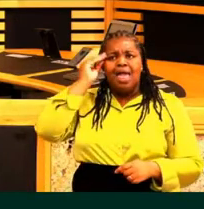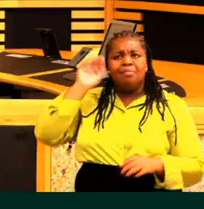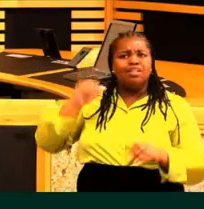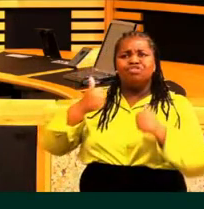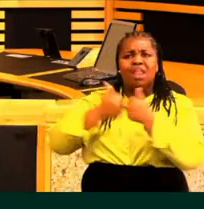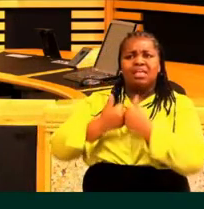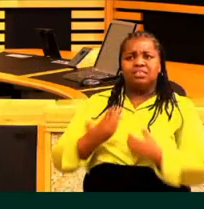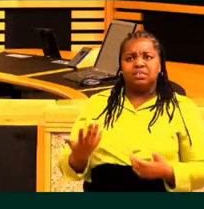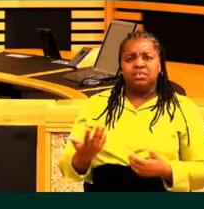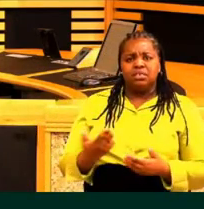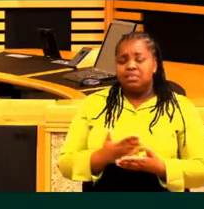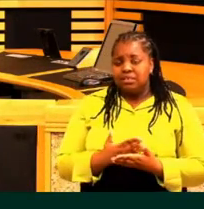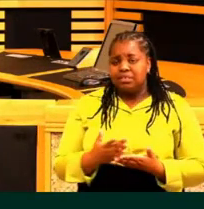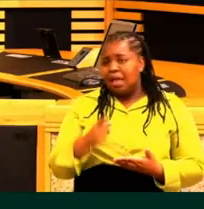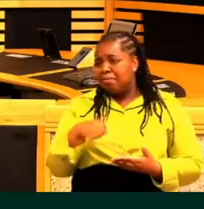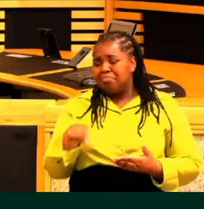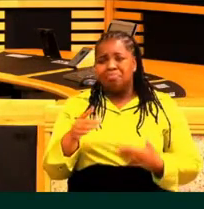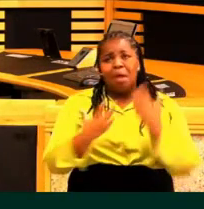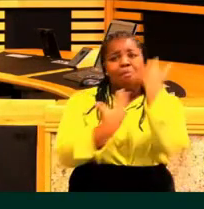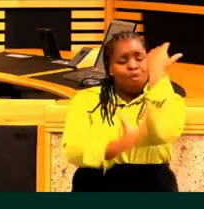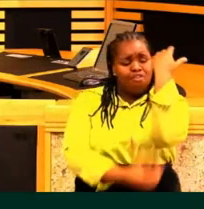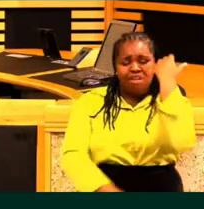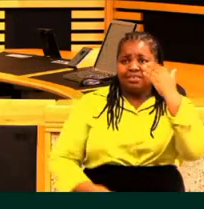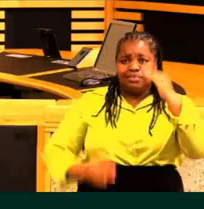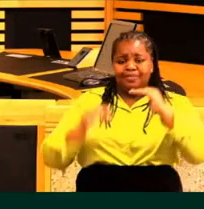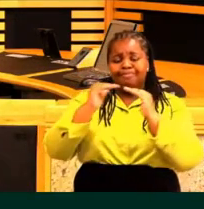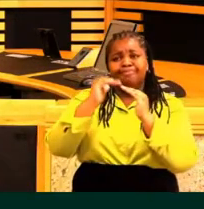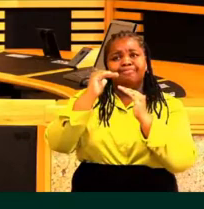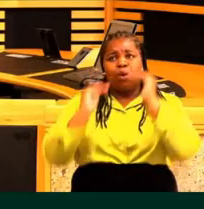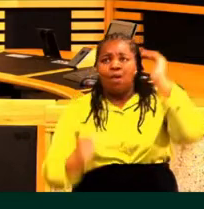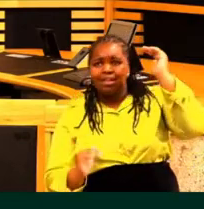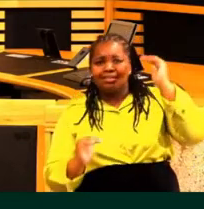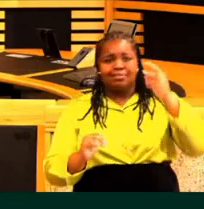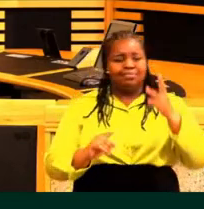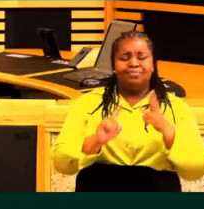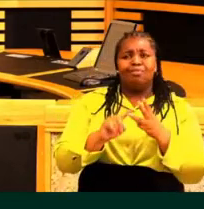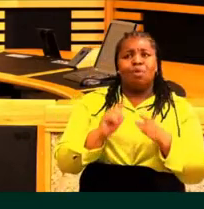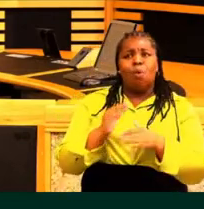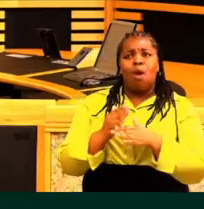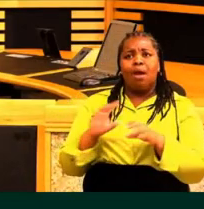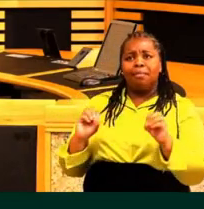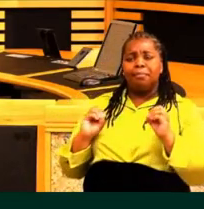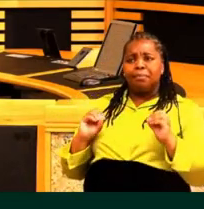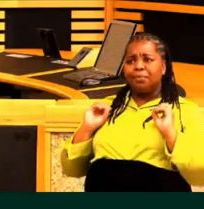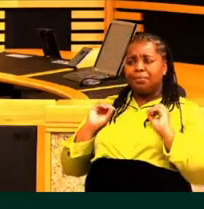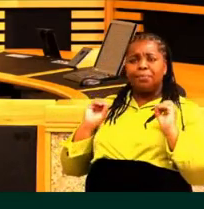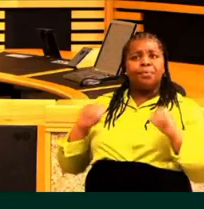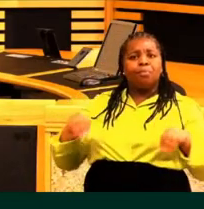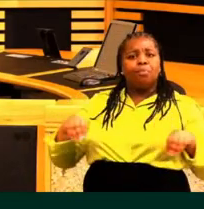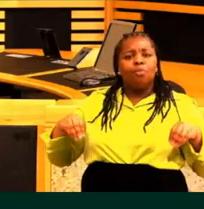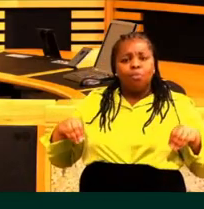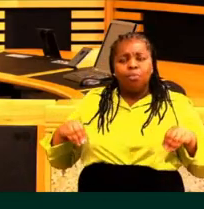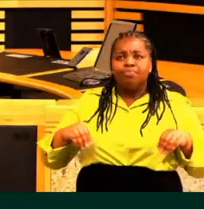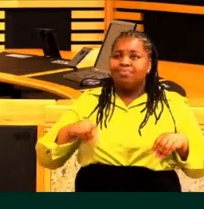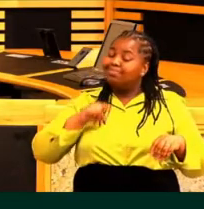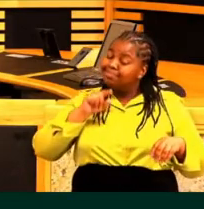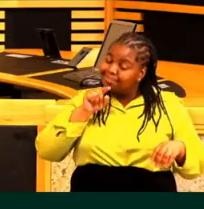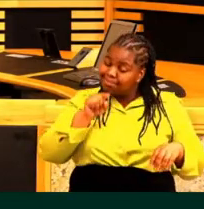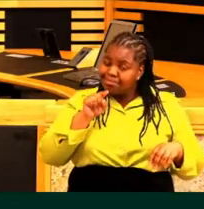amongst others is poverty inequality and unemployment which to some limited